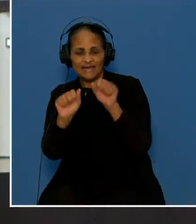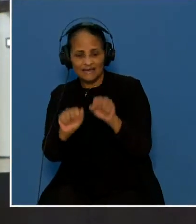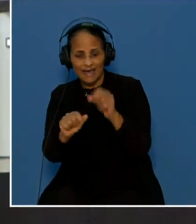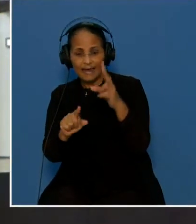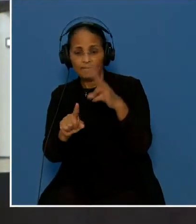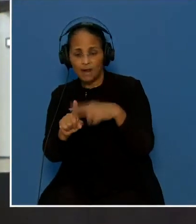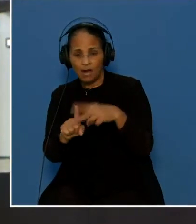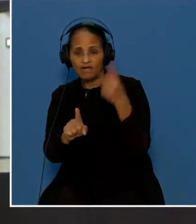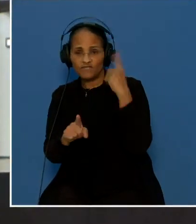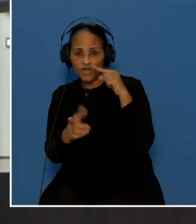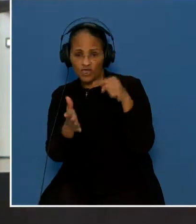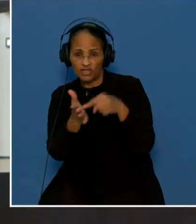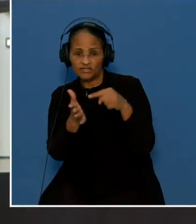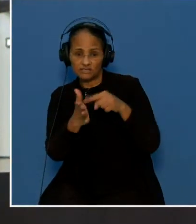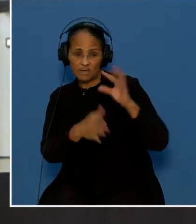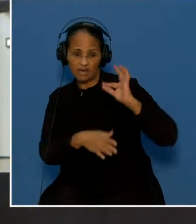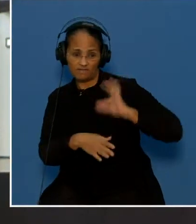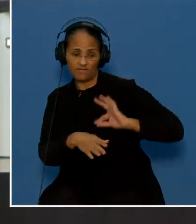this benefit.